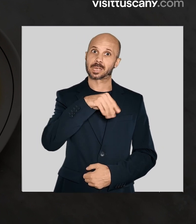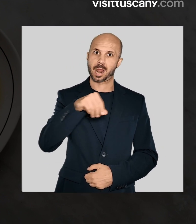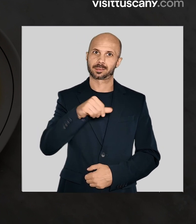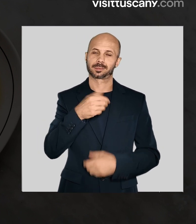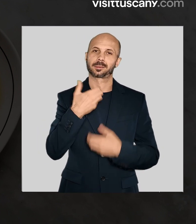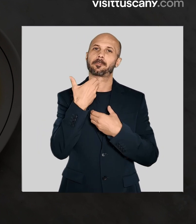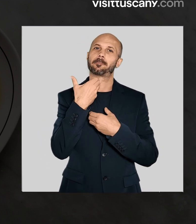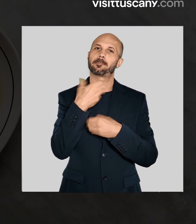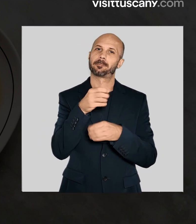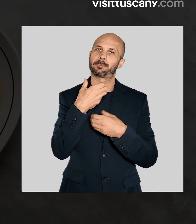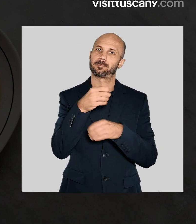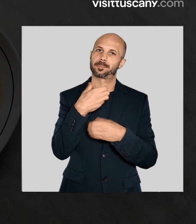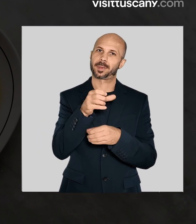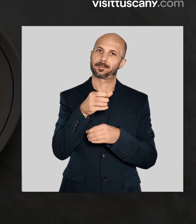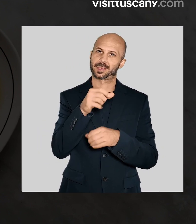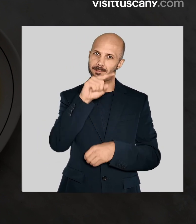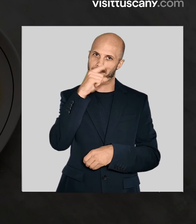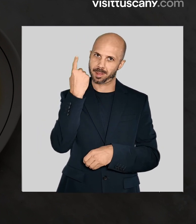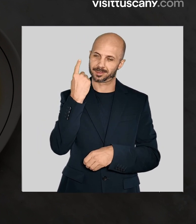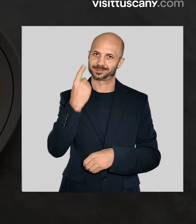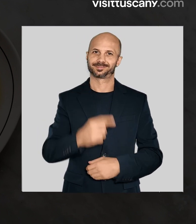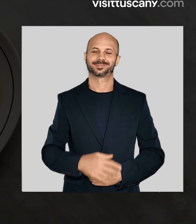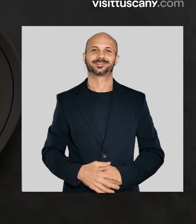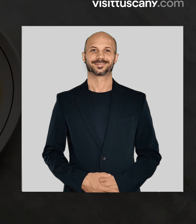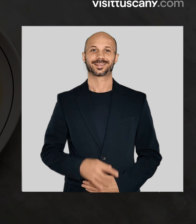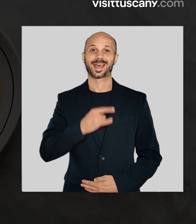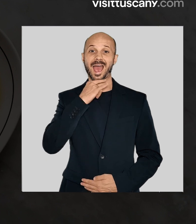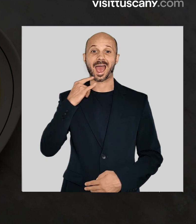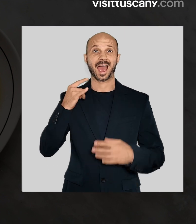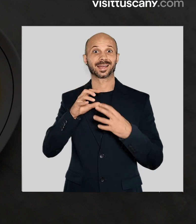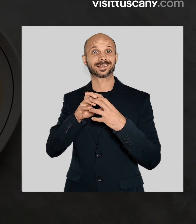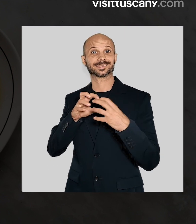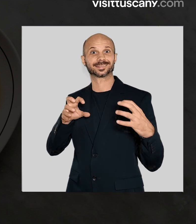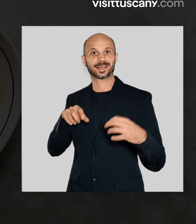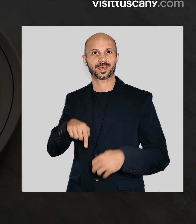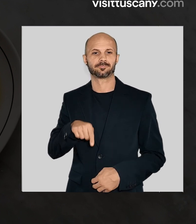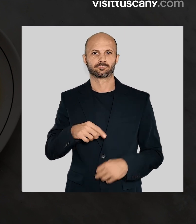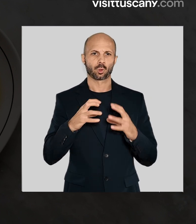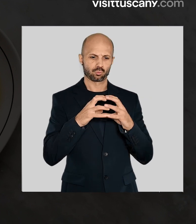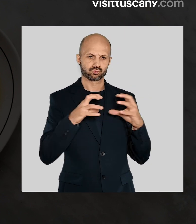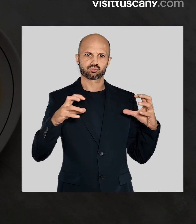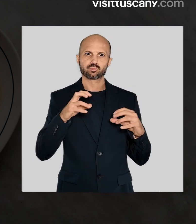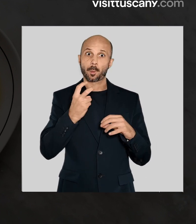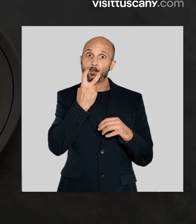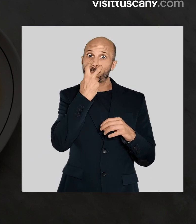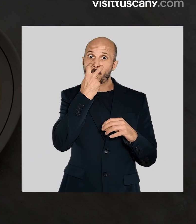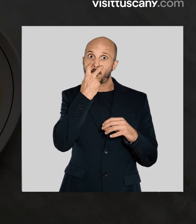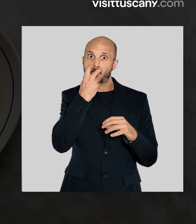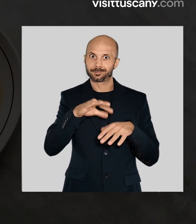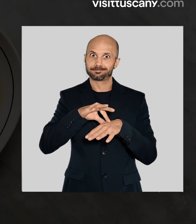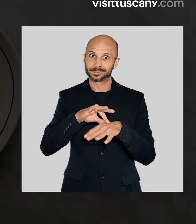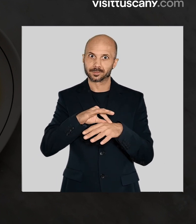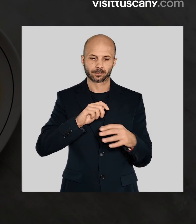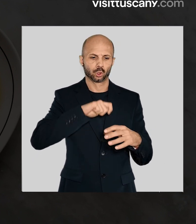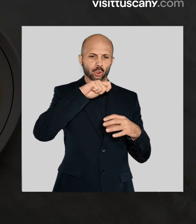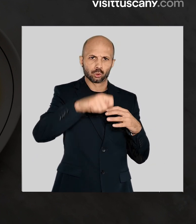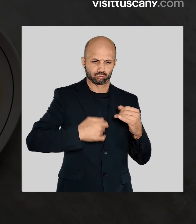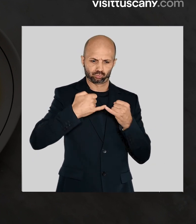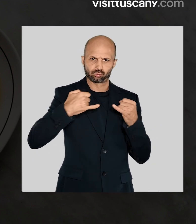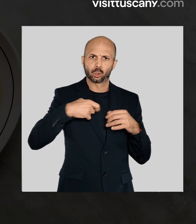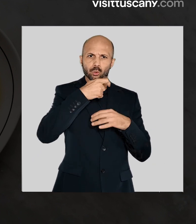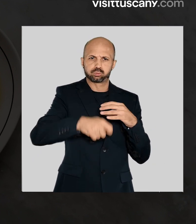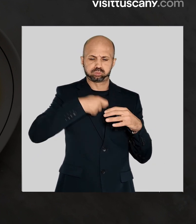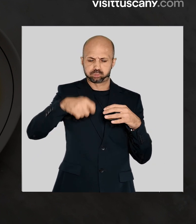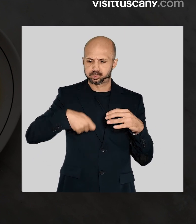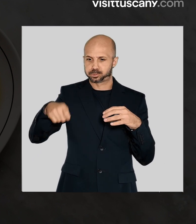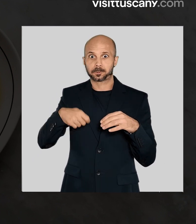salt, black pepper. Method: tie the pork loin with a twine